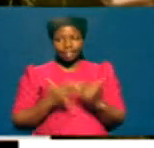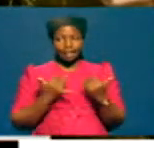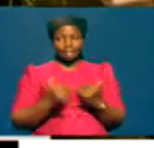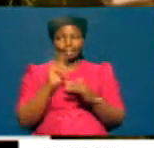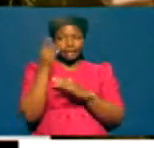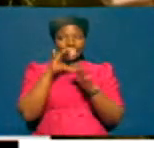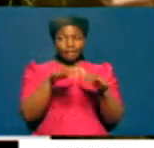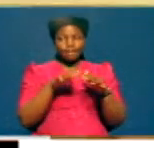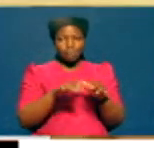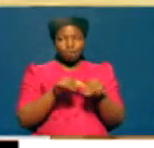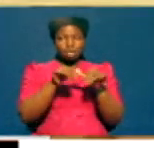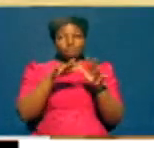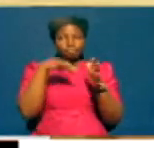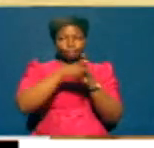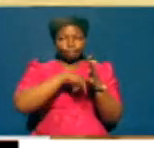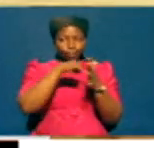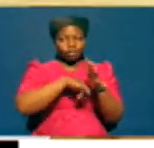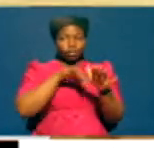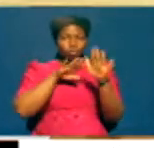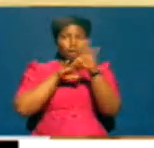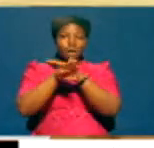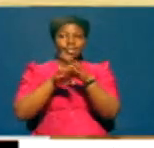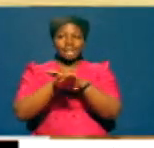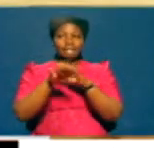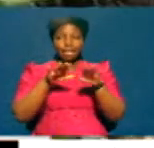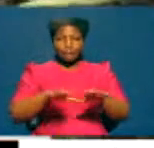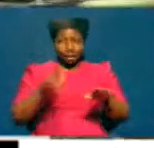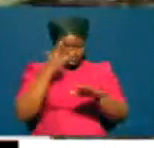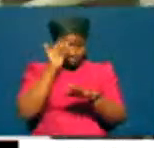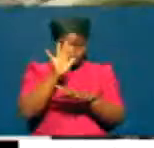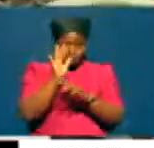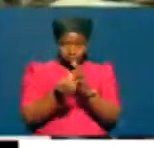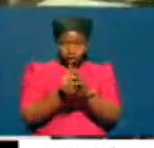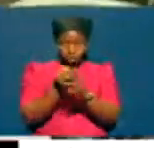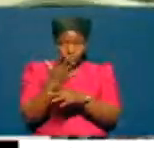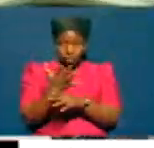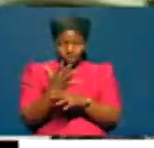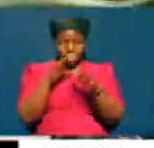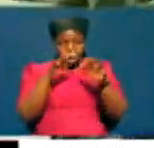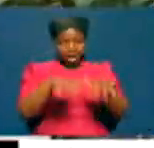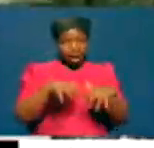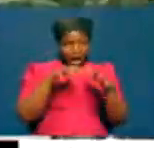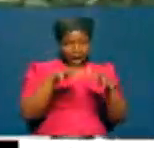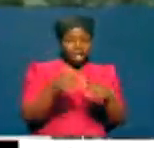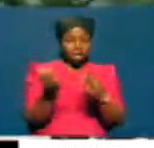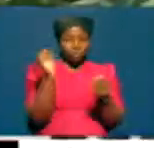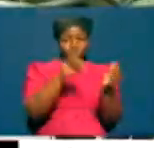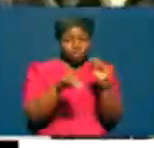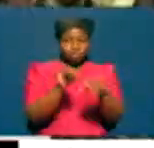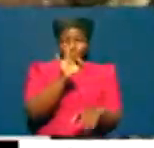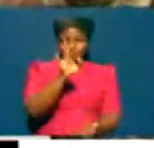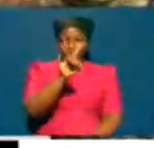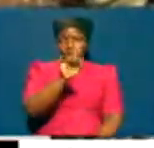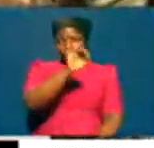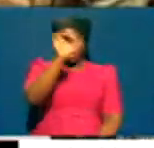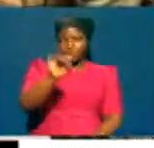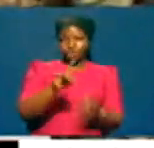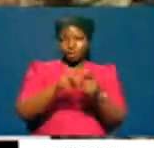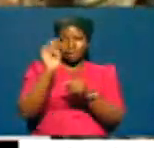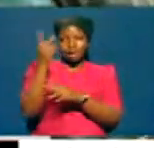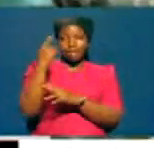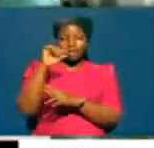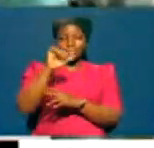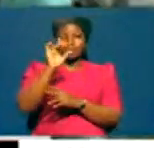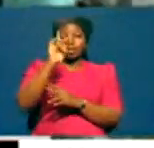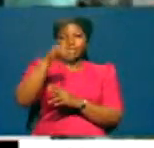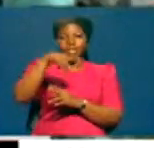continue to struggle to gain access to markets for their produce. Agriculture contributes 31% to Kenya's gross domestic